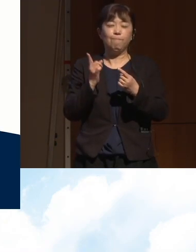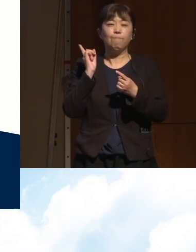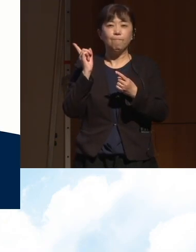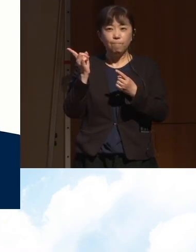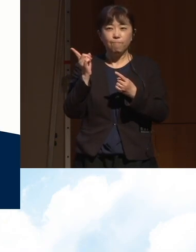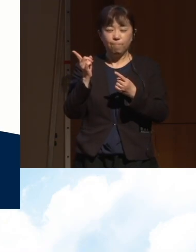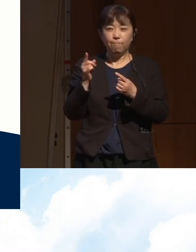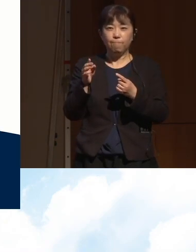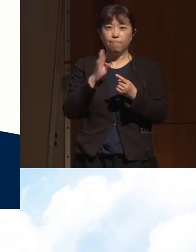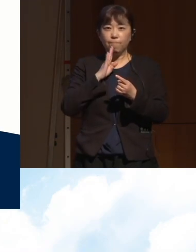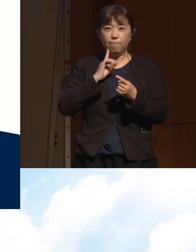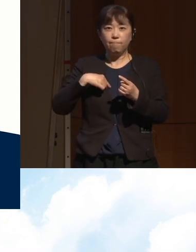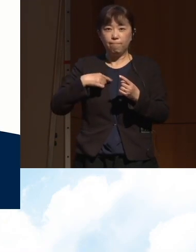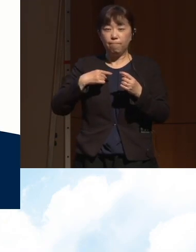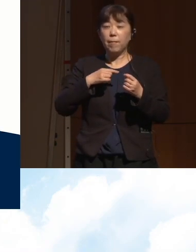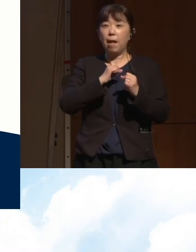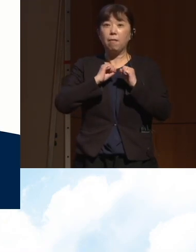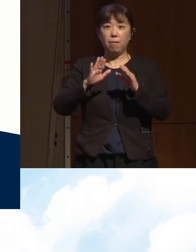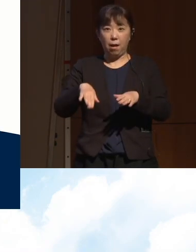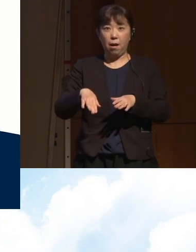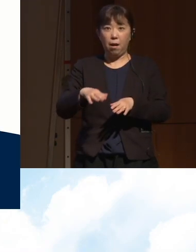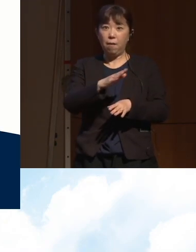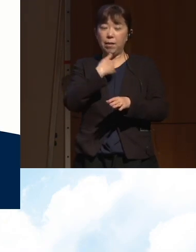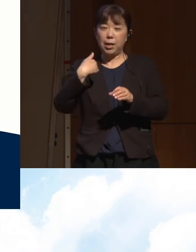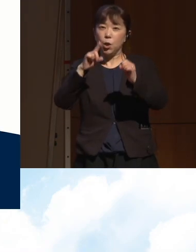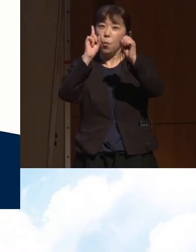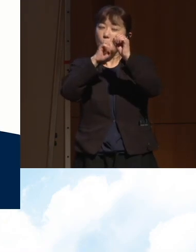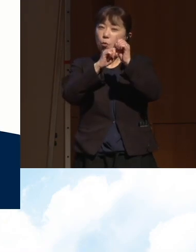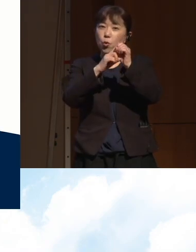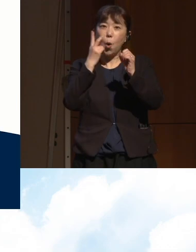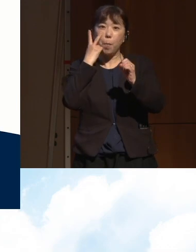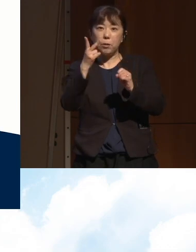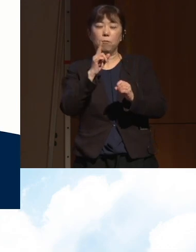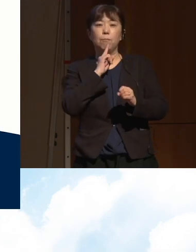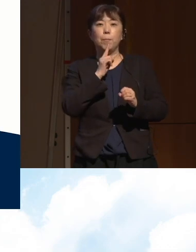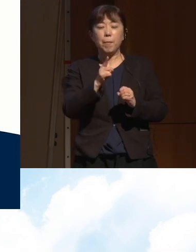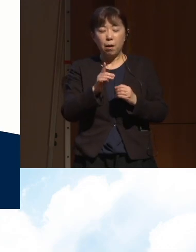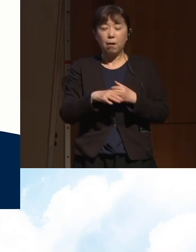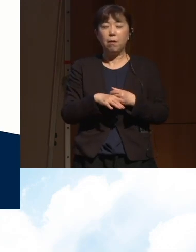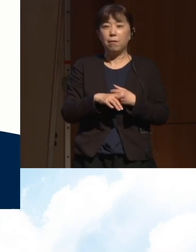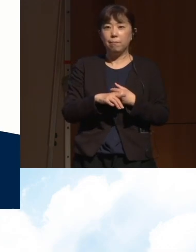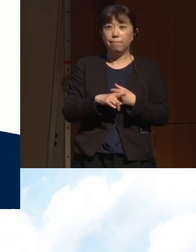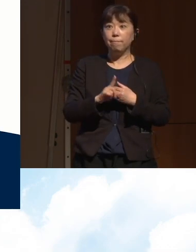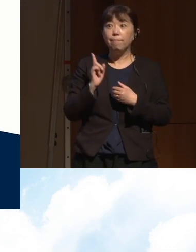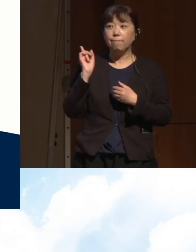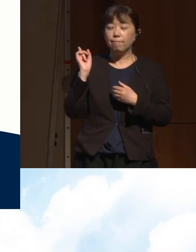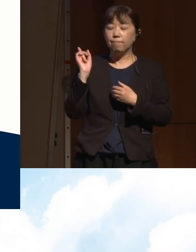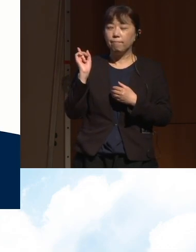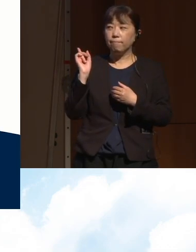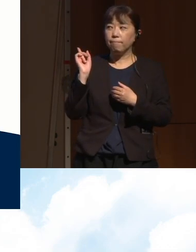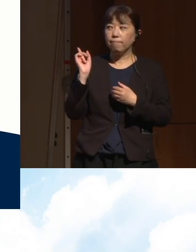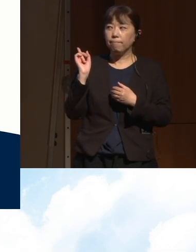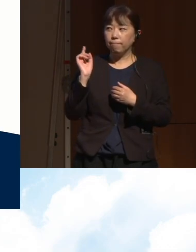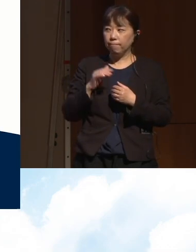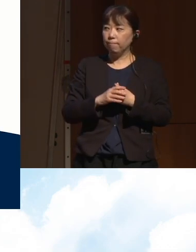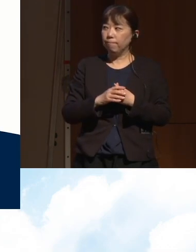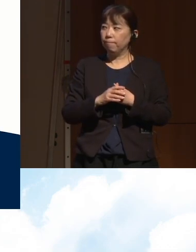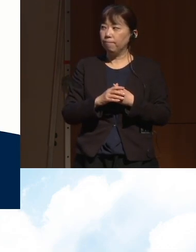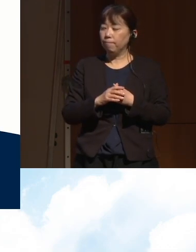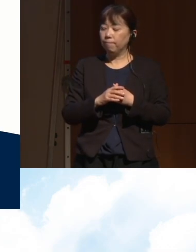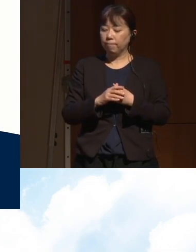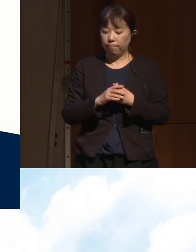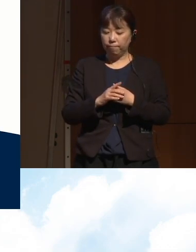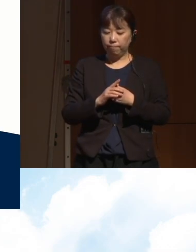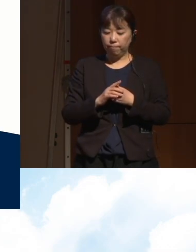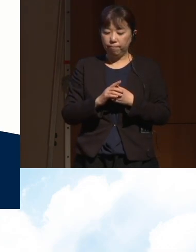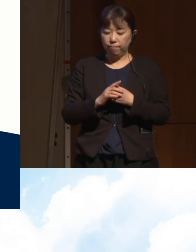envisioned was that we would have an initial tabletop exercise where we brought the public institutions, the Ministry of Health, the